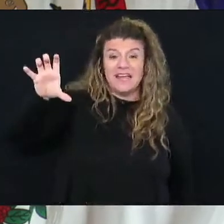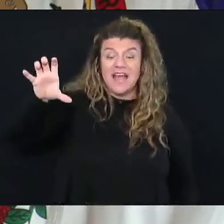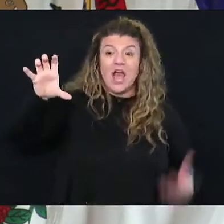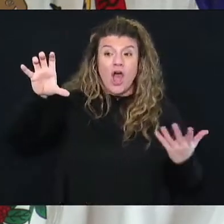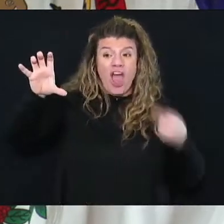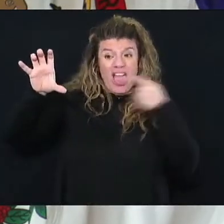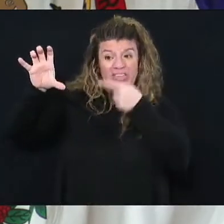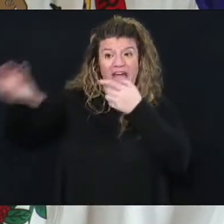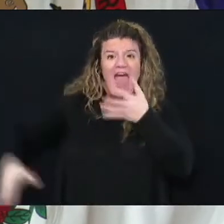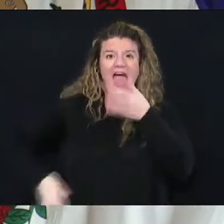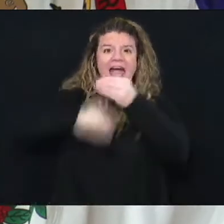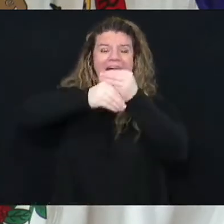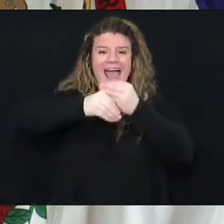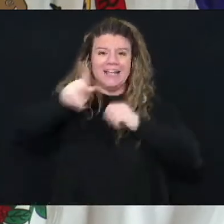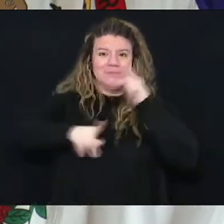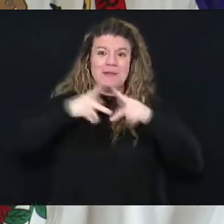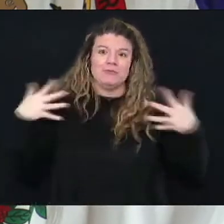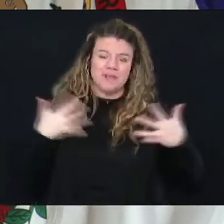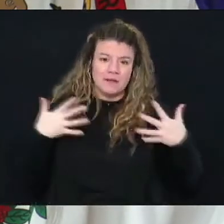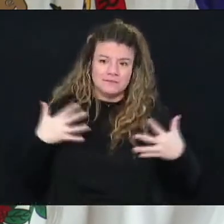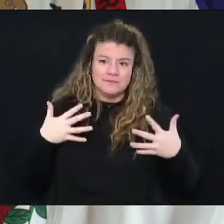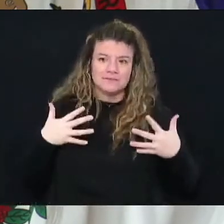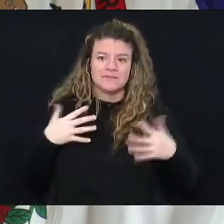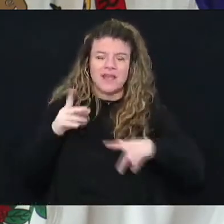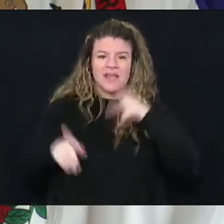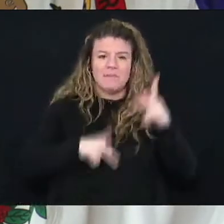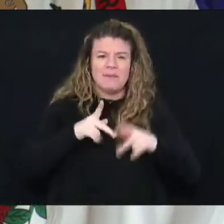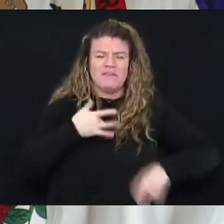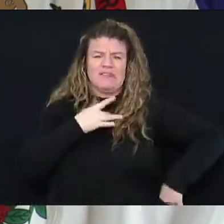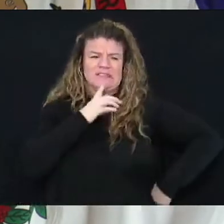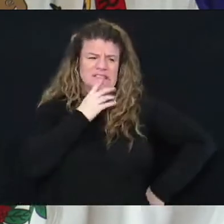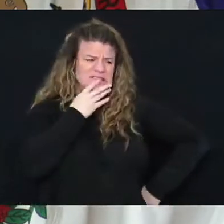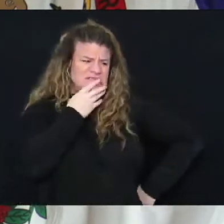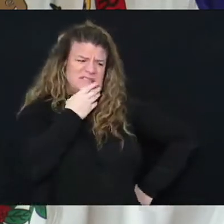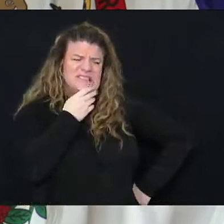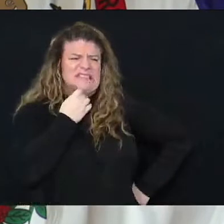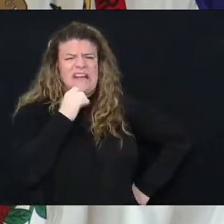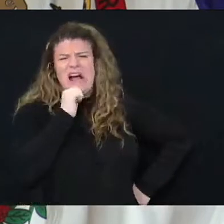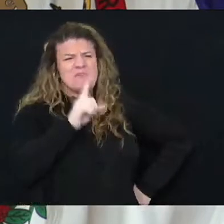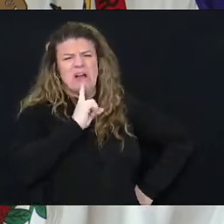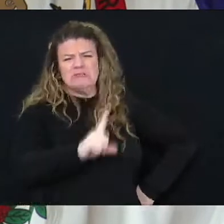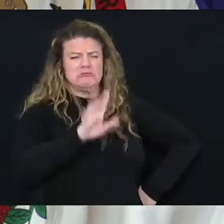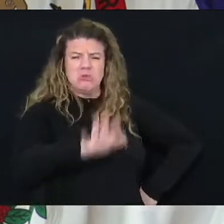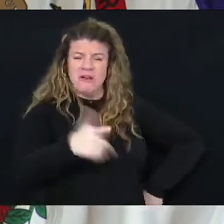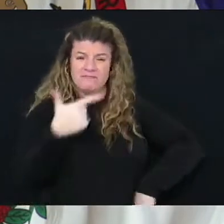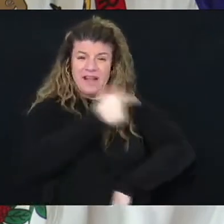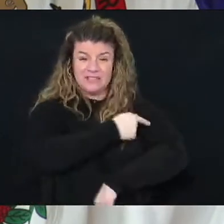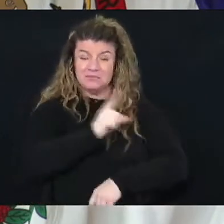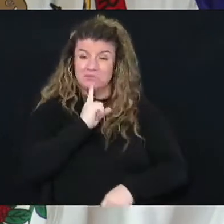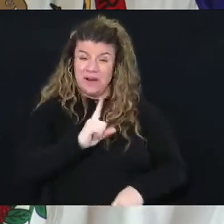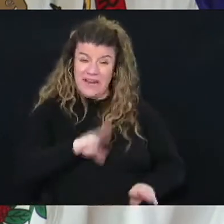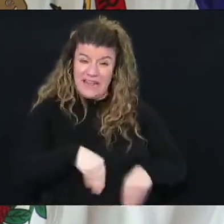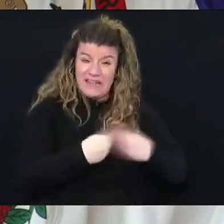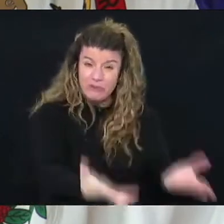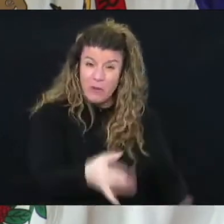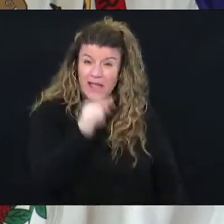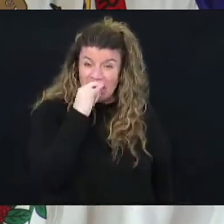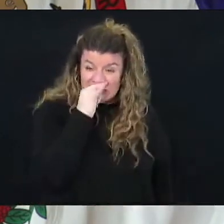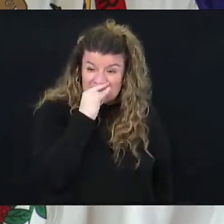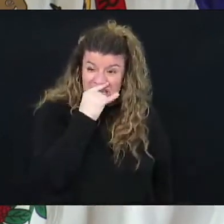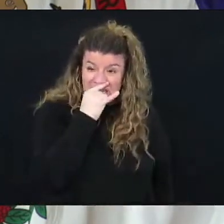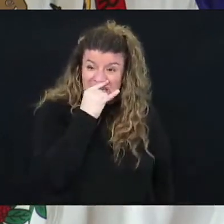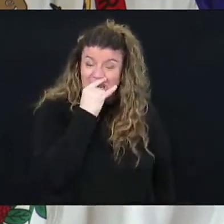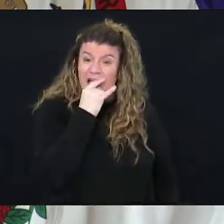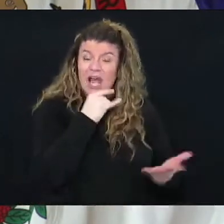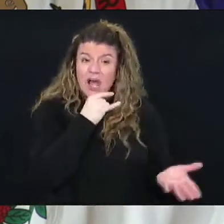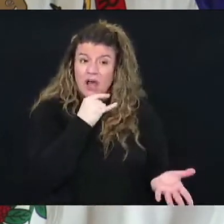people scared, and a lot of people are really hesitant about the vaccines, especially giving those vaccines to our kids when